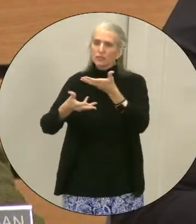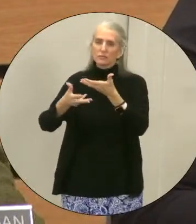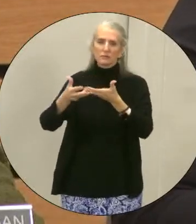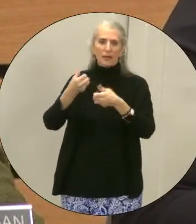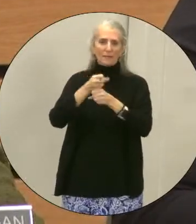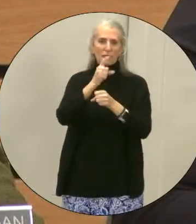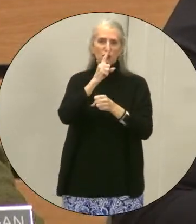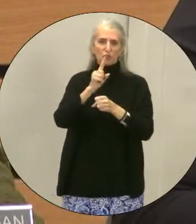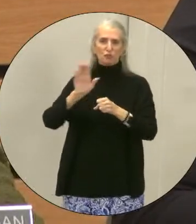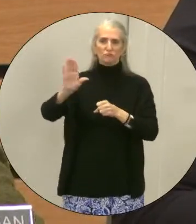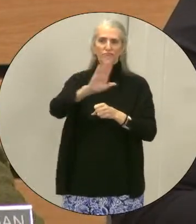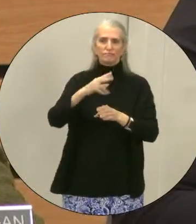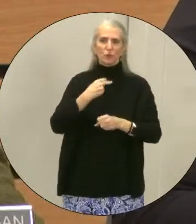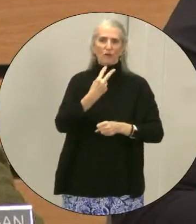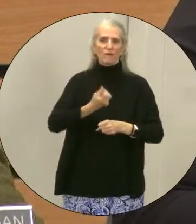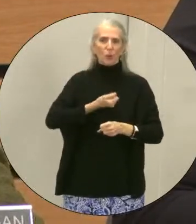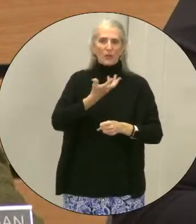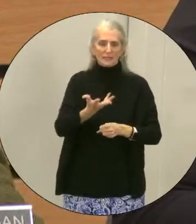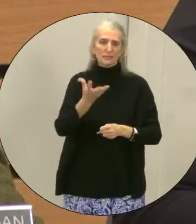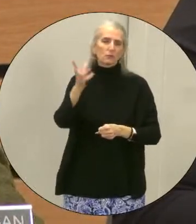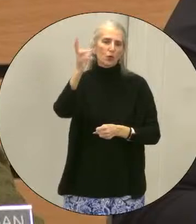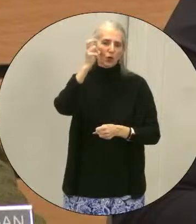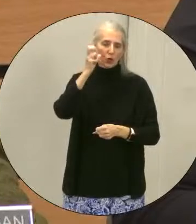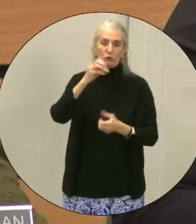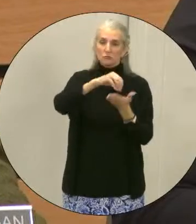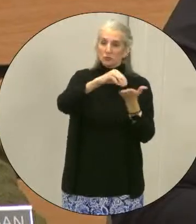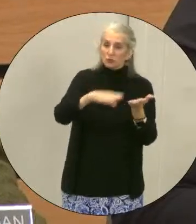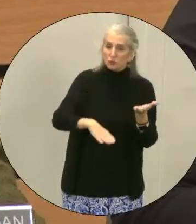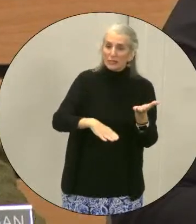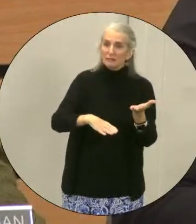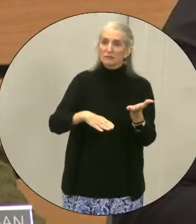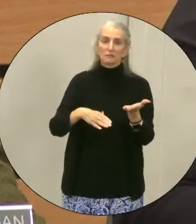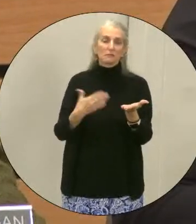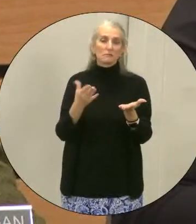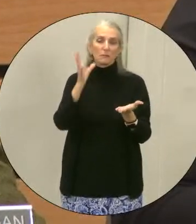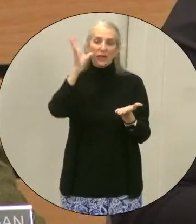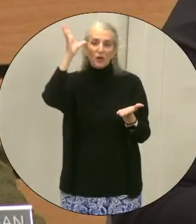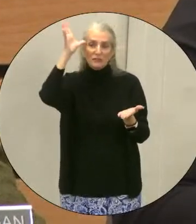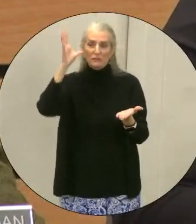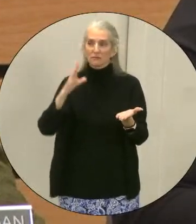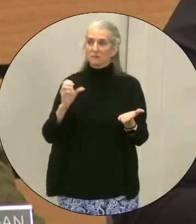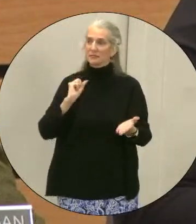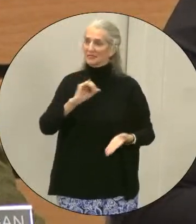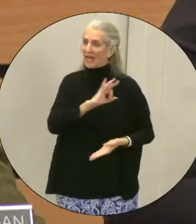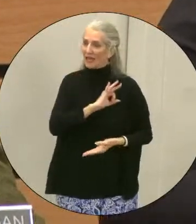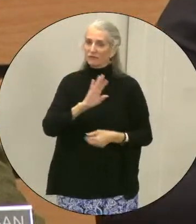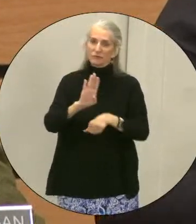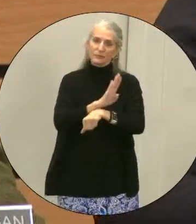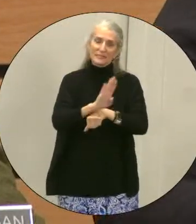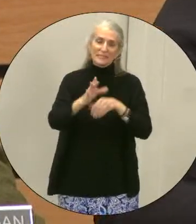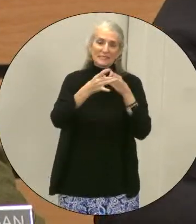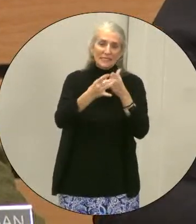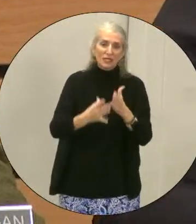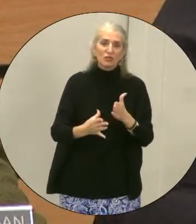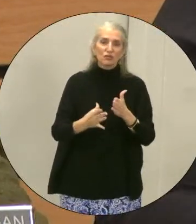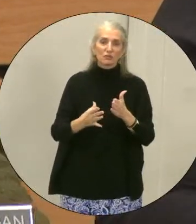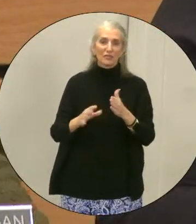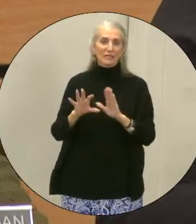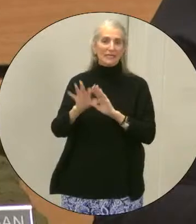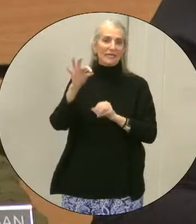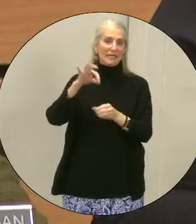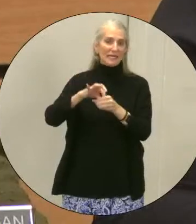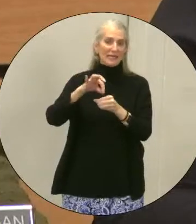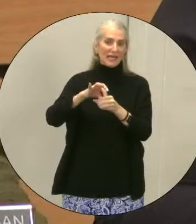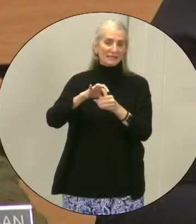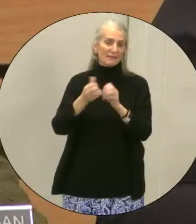were heard, from students to parents to staff to business leaders to our elected officials. So